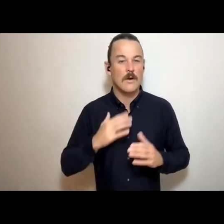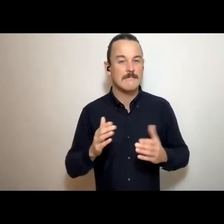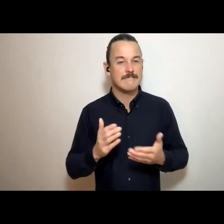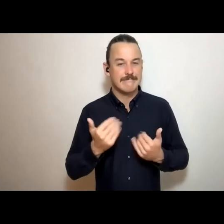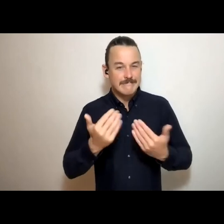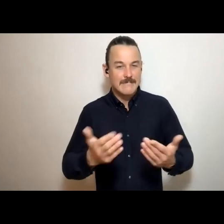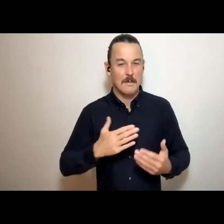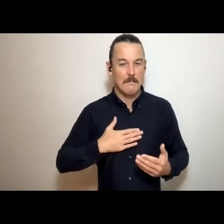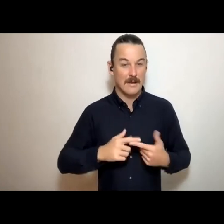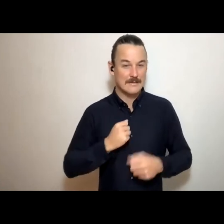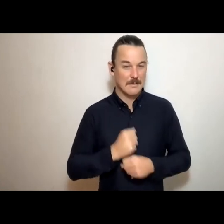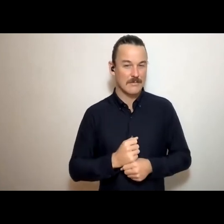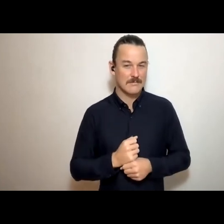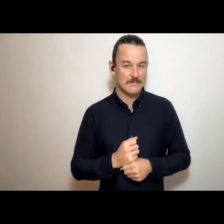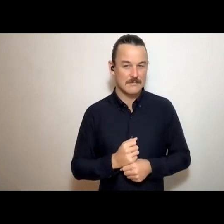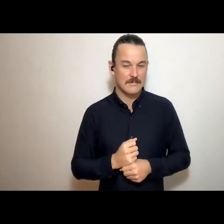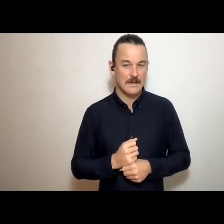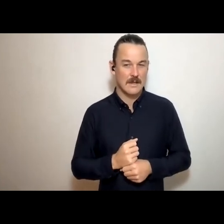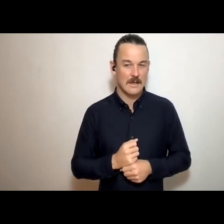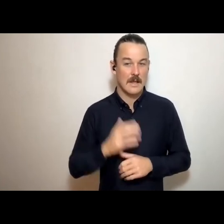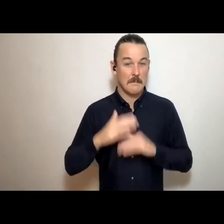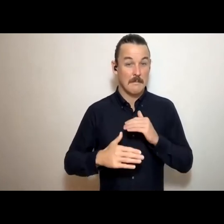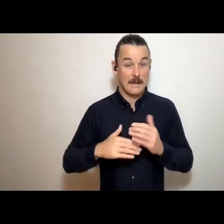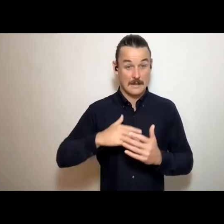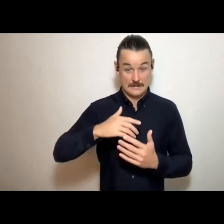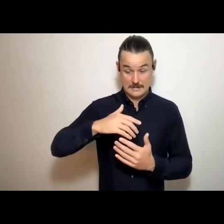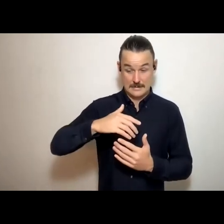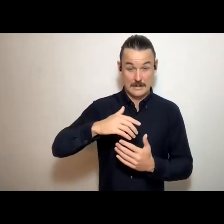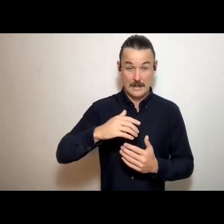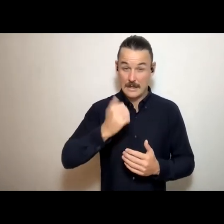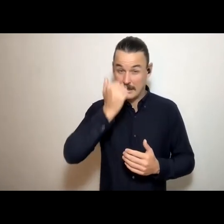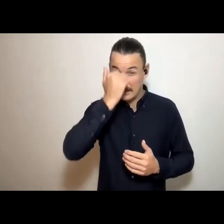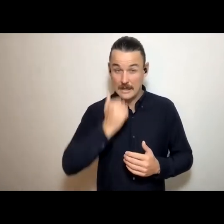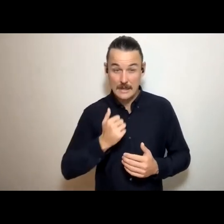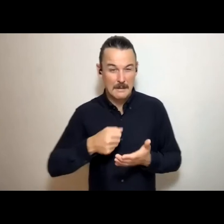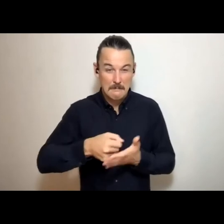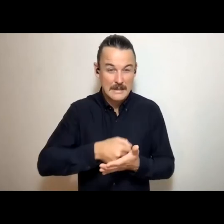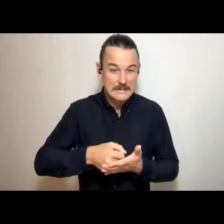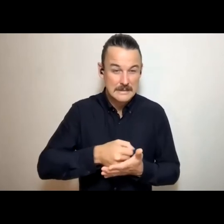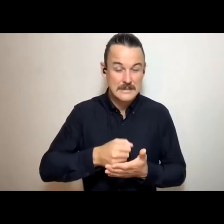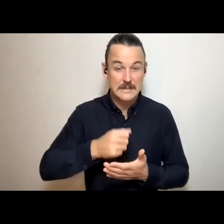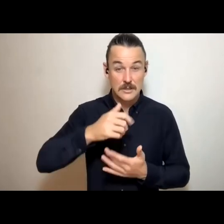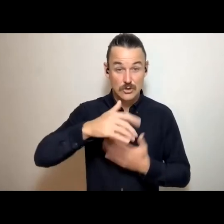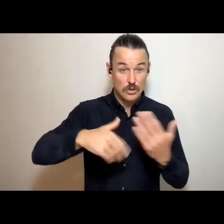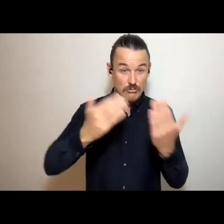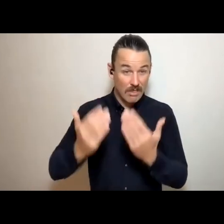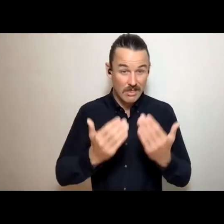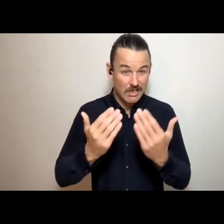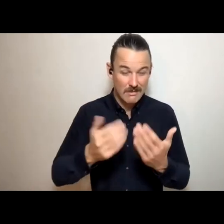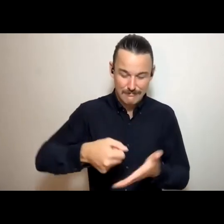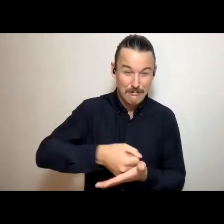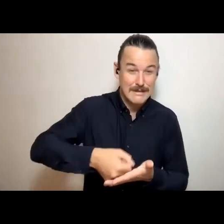of how basic grounding in sociology is important for anyone who's interested in working in the disability field.